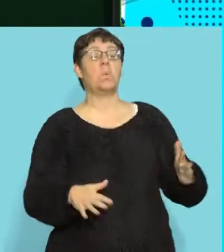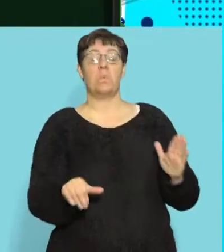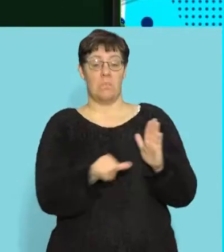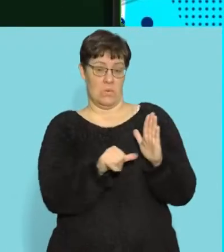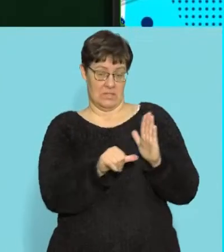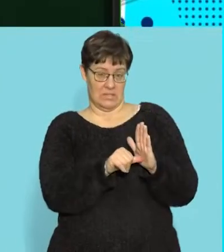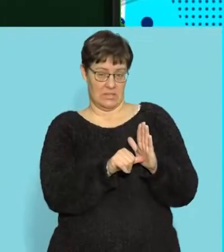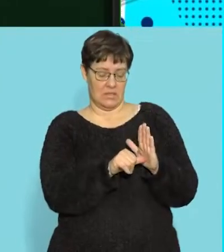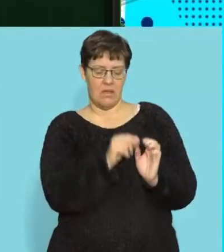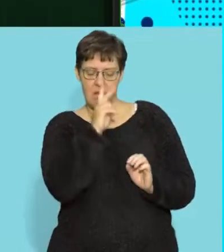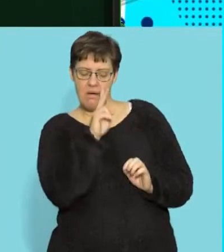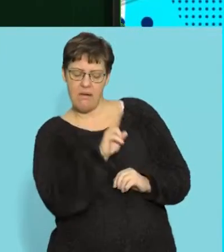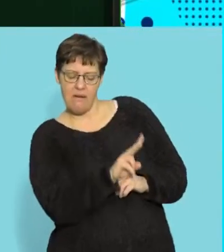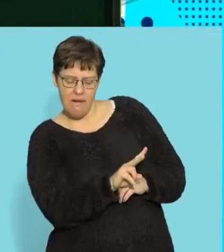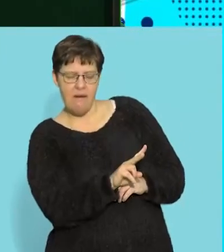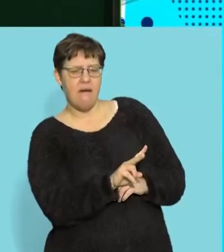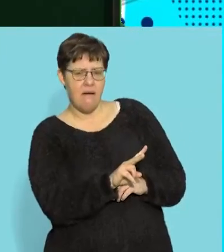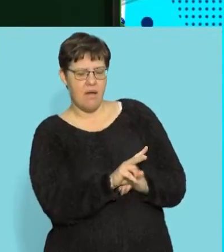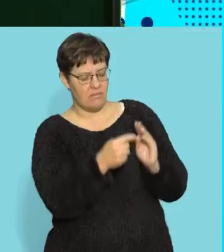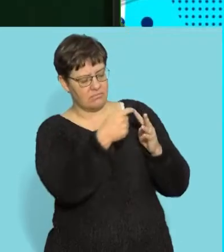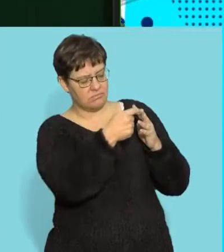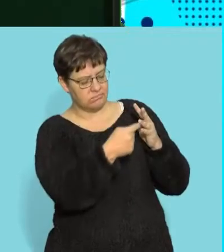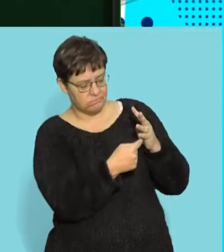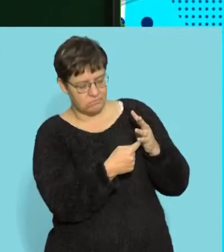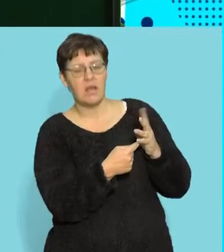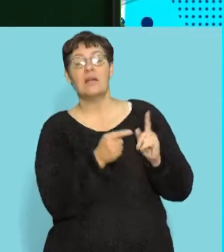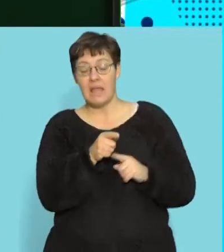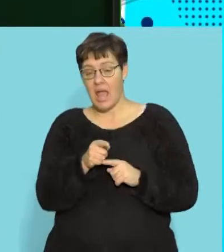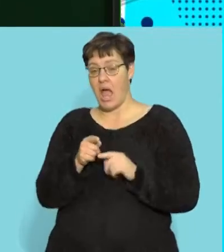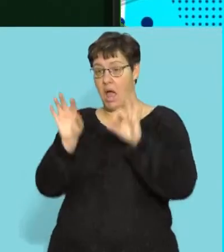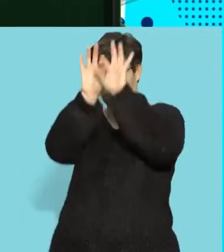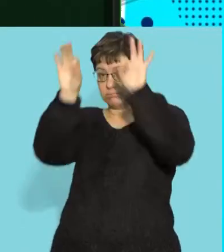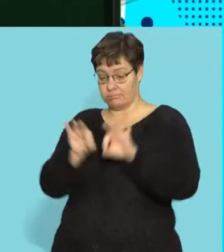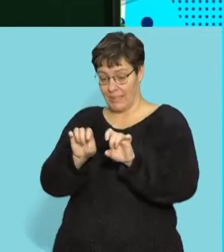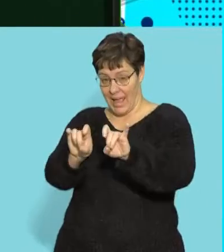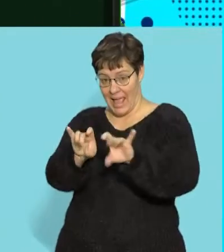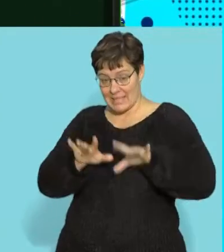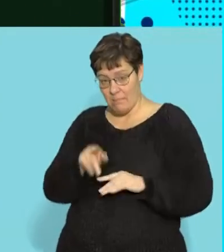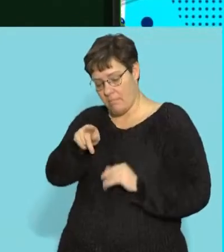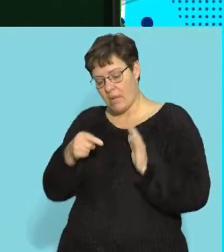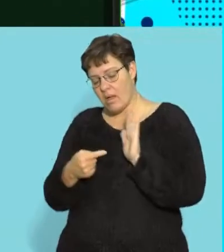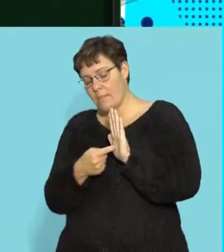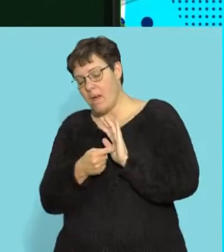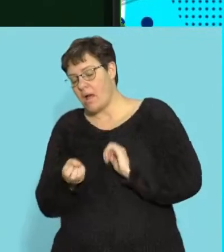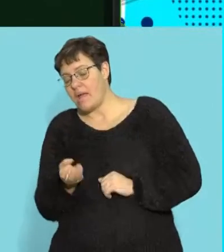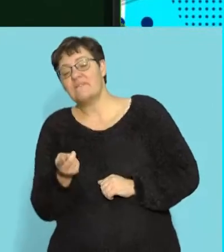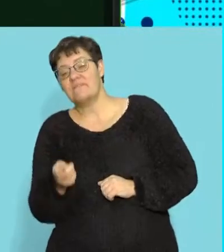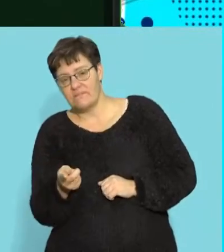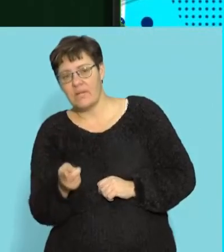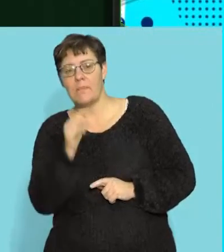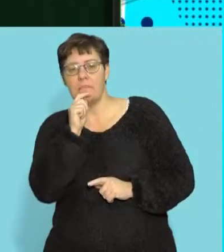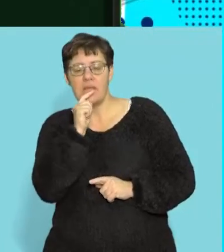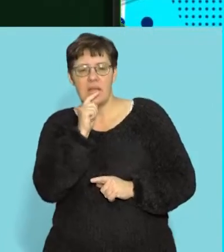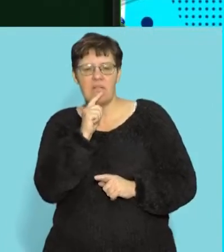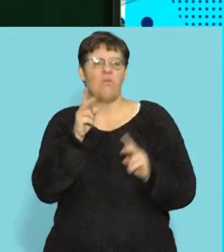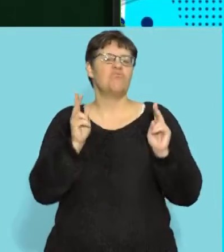and also try and pay careful attention to the mark allocation as to whether the question concerned is a